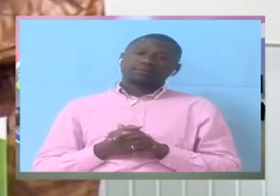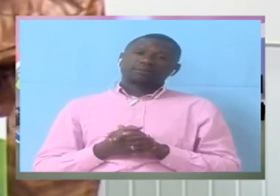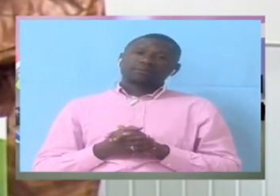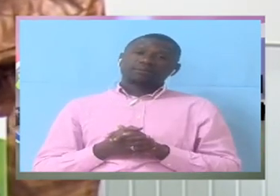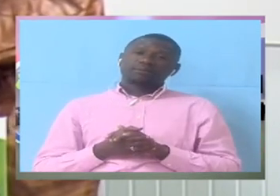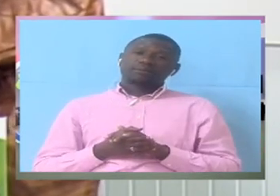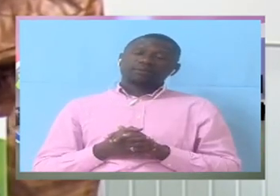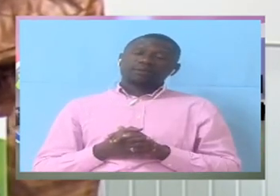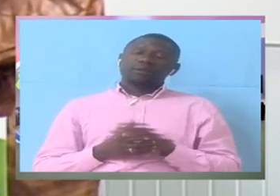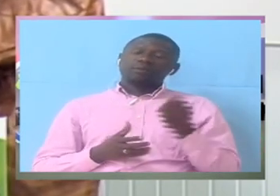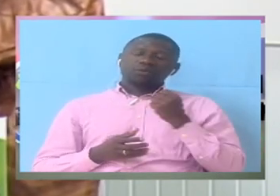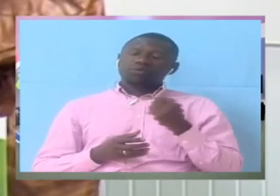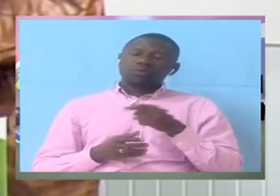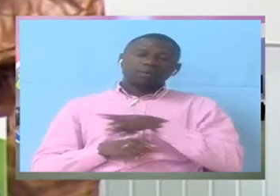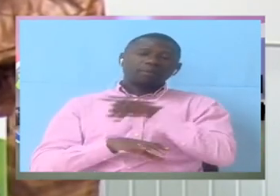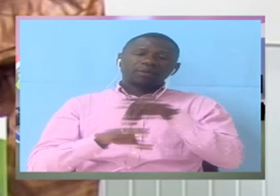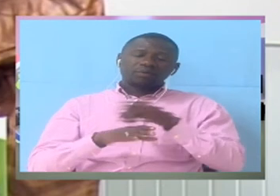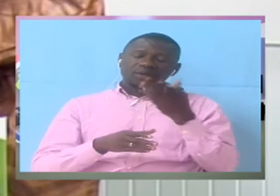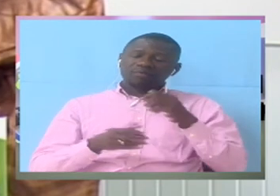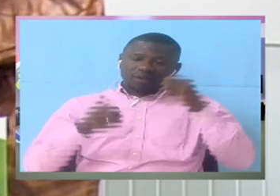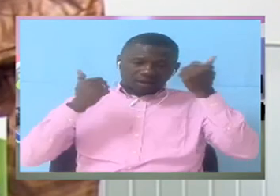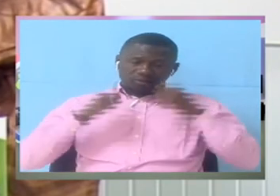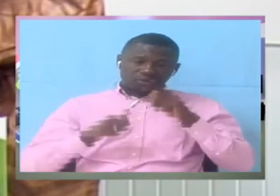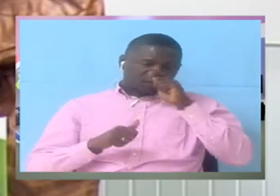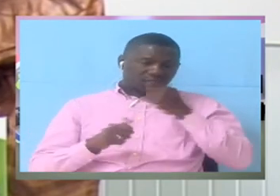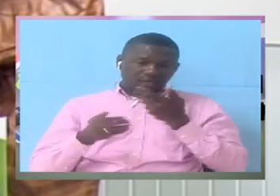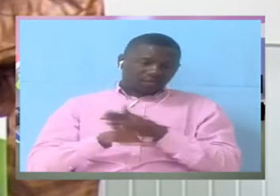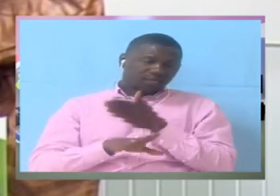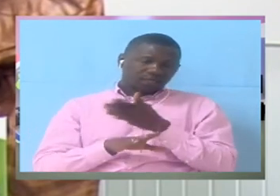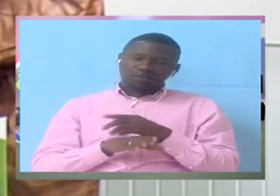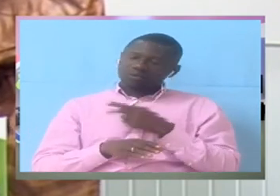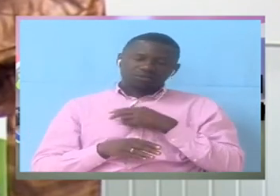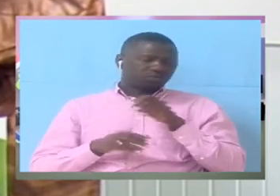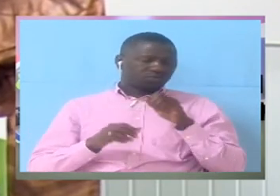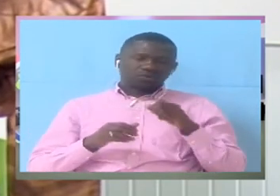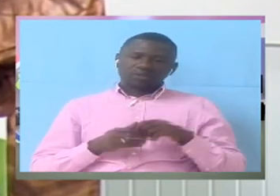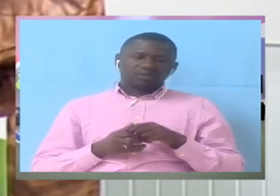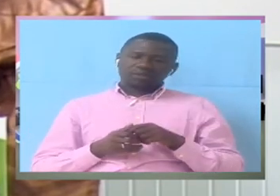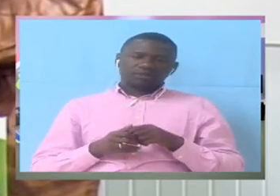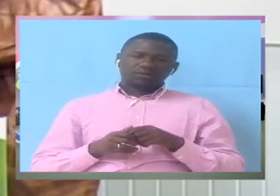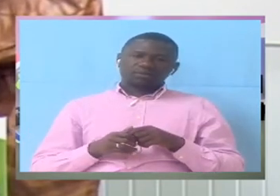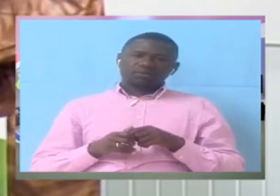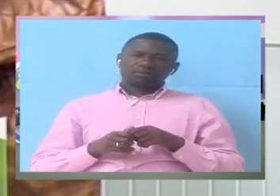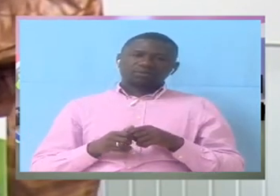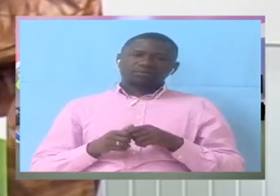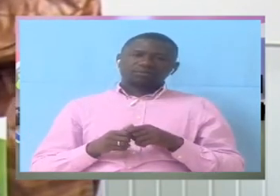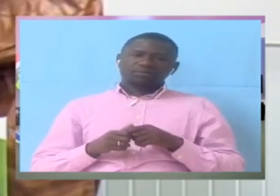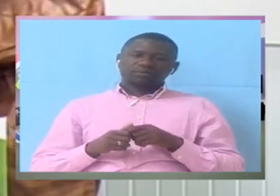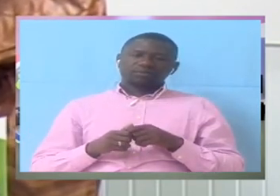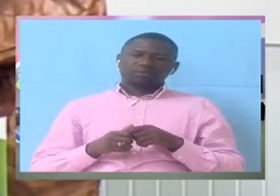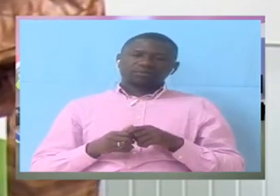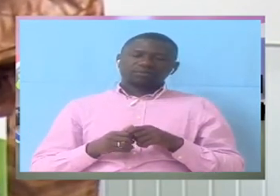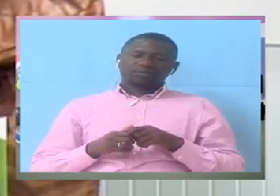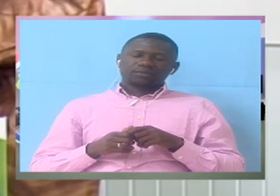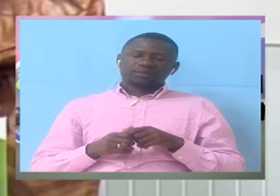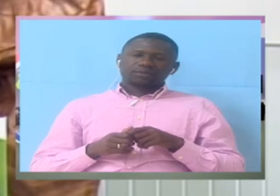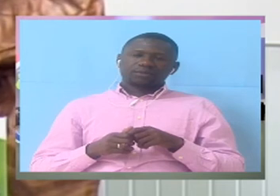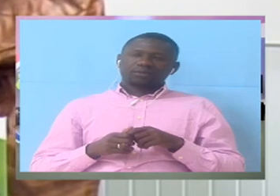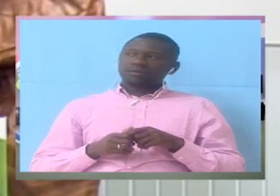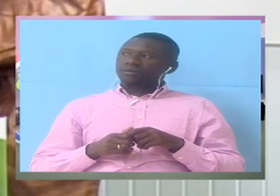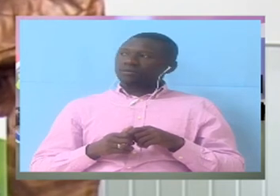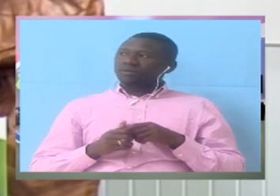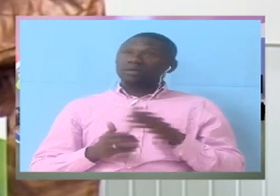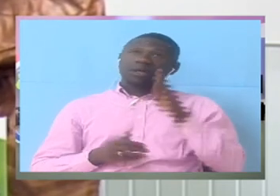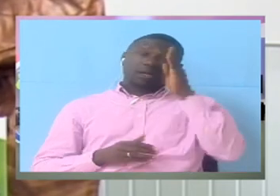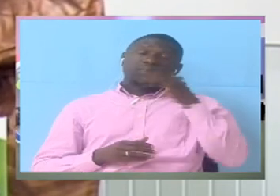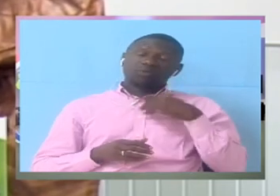Because where I was, if I happen to die there, it can nothing can be said about. Well, it's